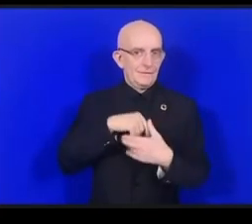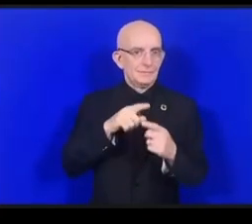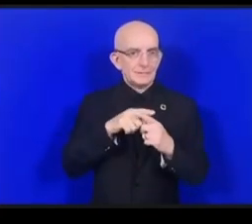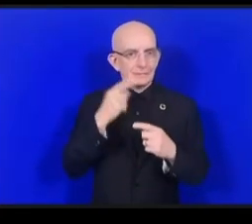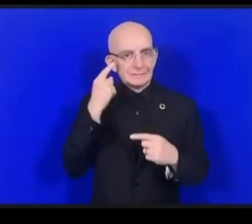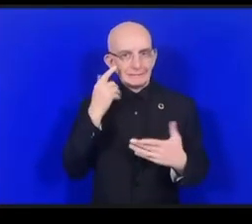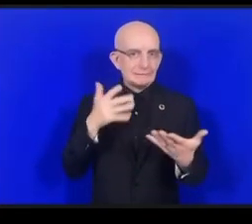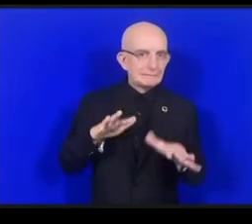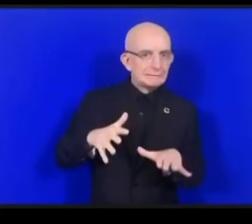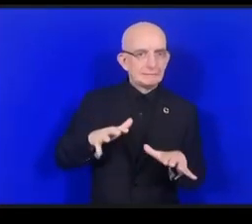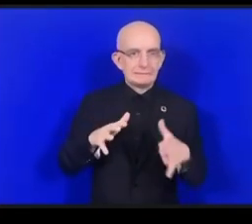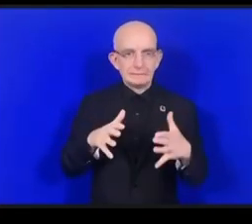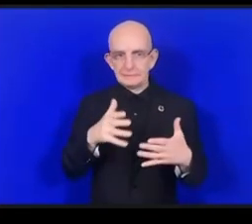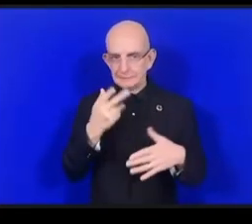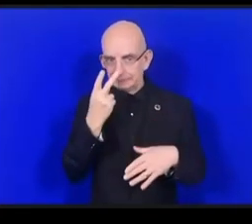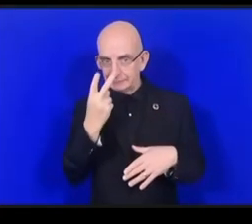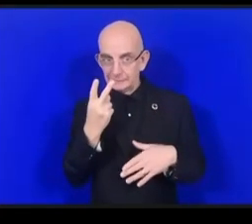to